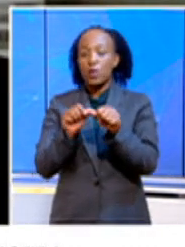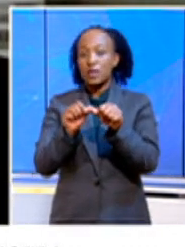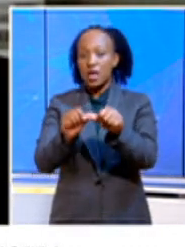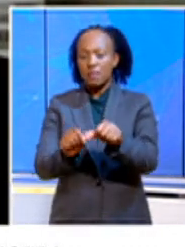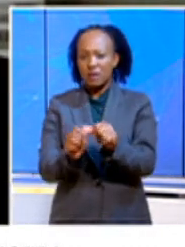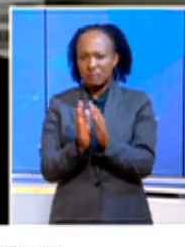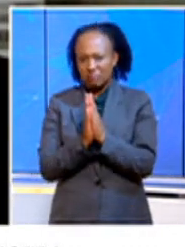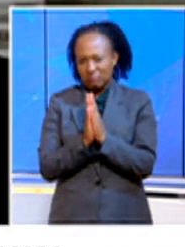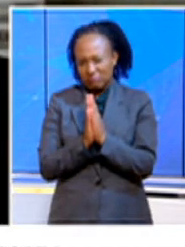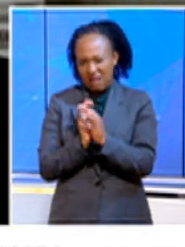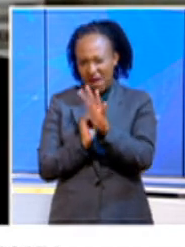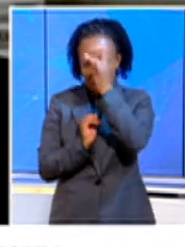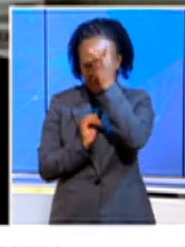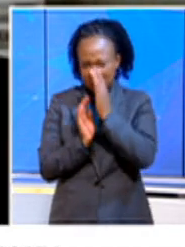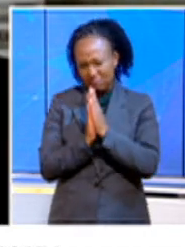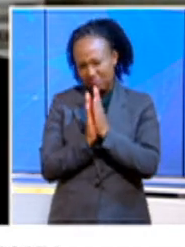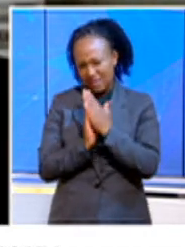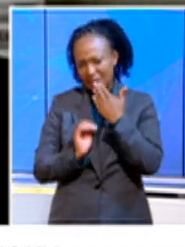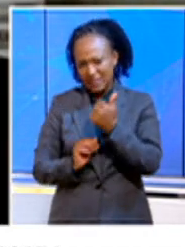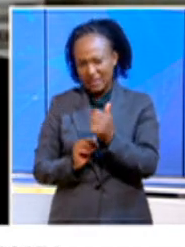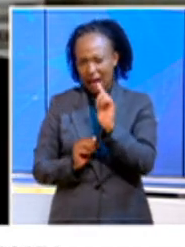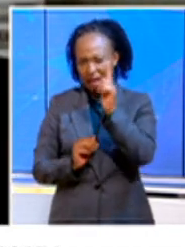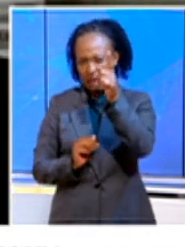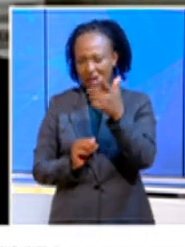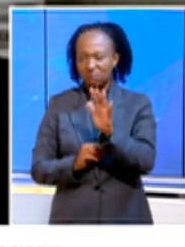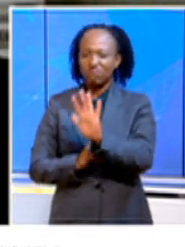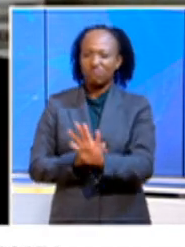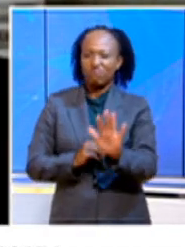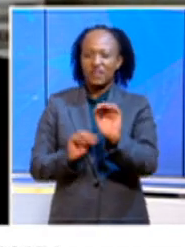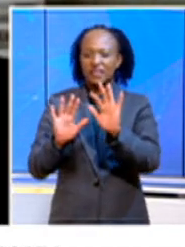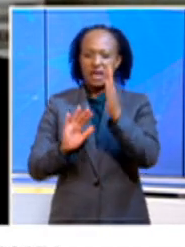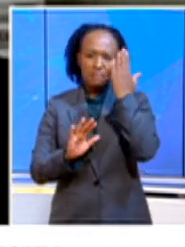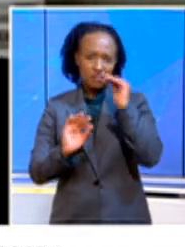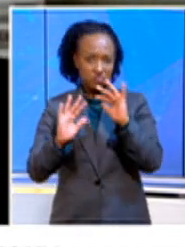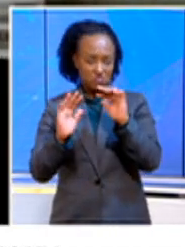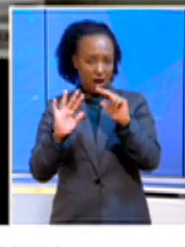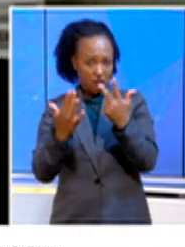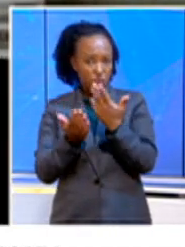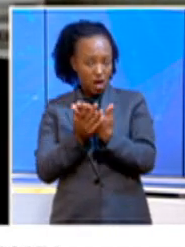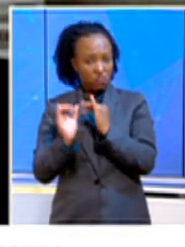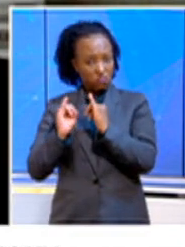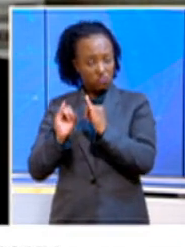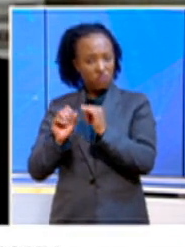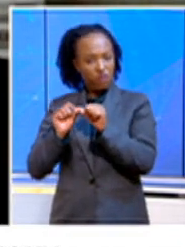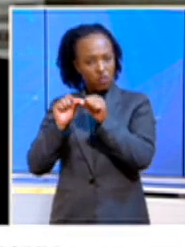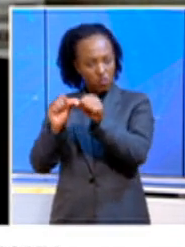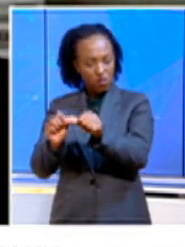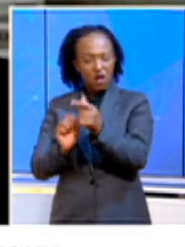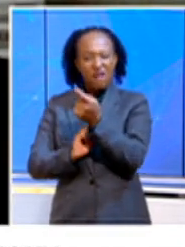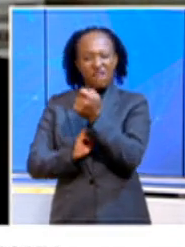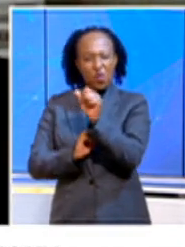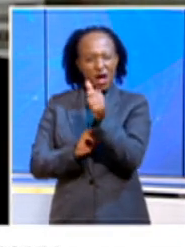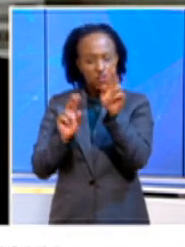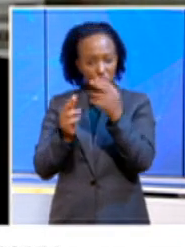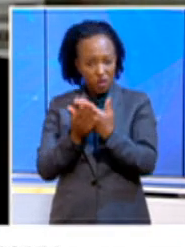May I steal 5 minutes from you a little bit later, maybe at about 8:10? Would you be able to chat to us just to talk about a few